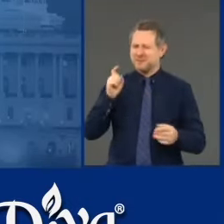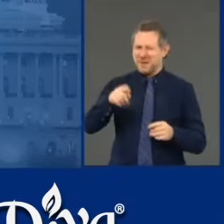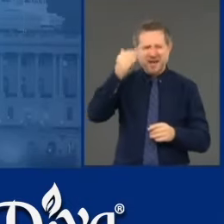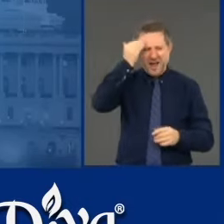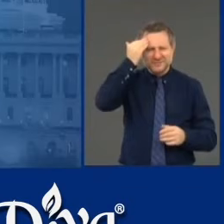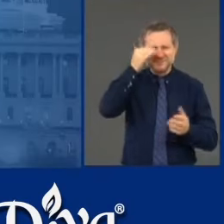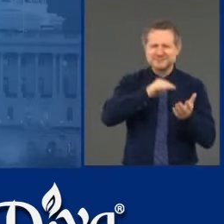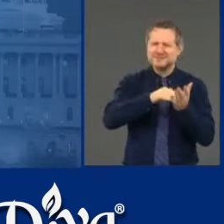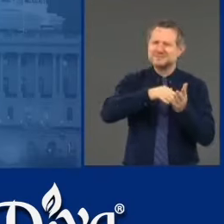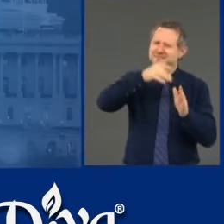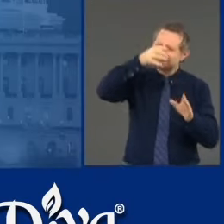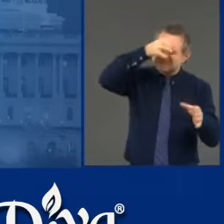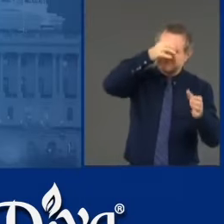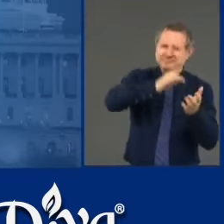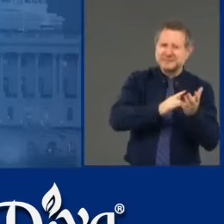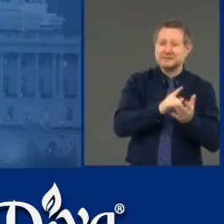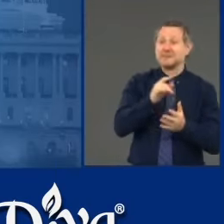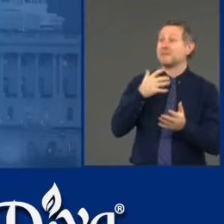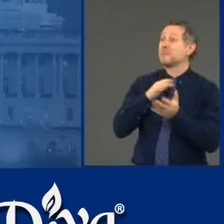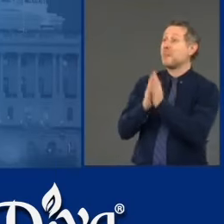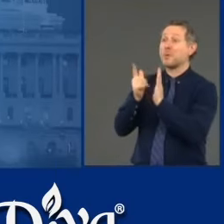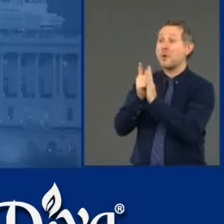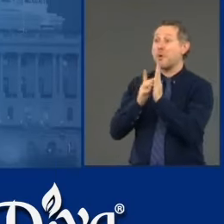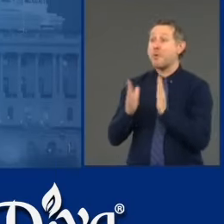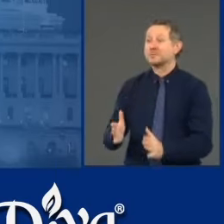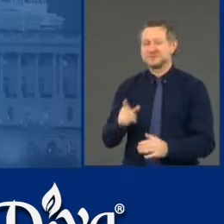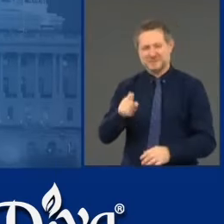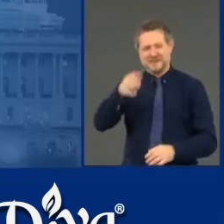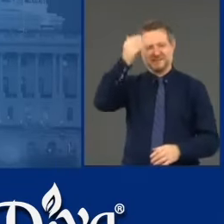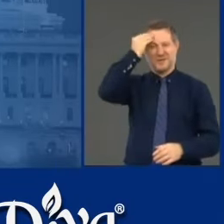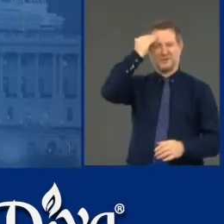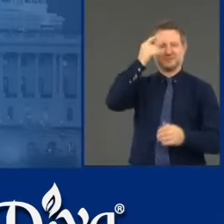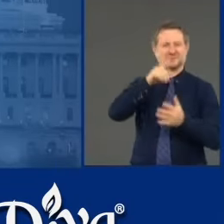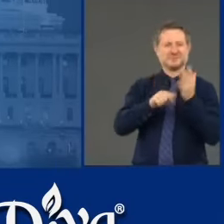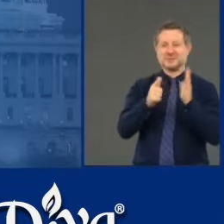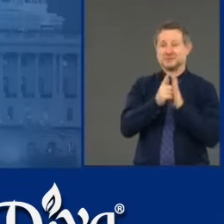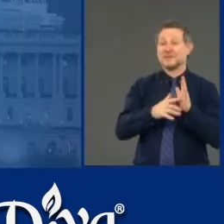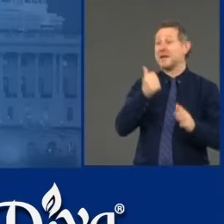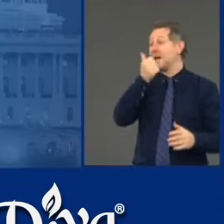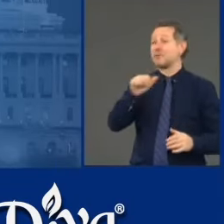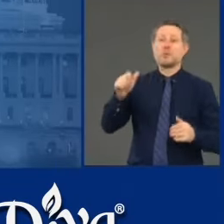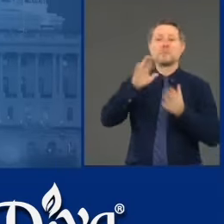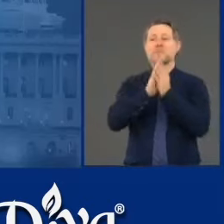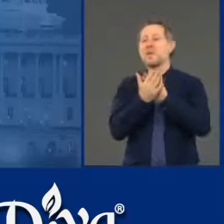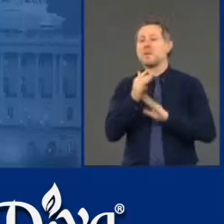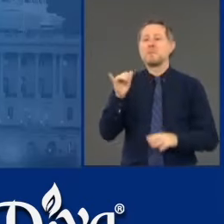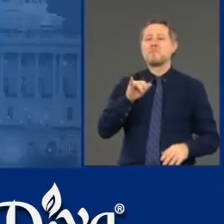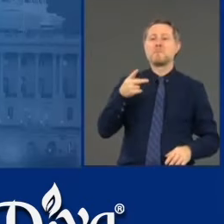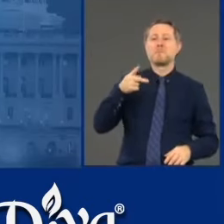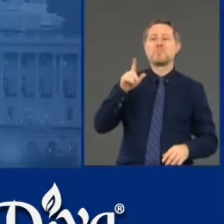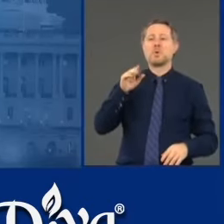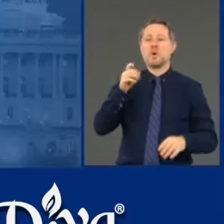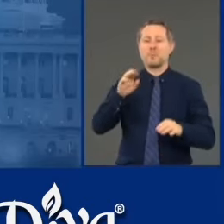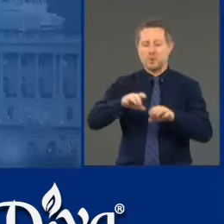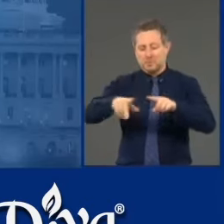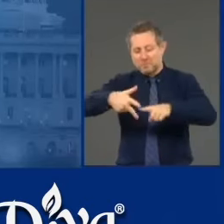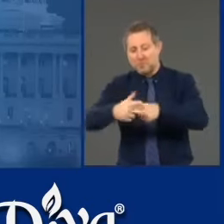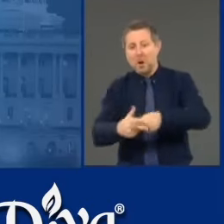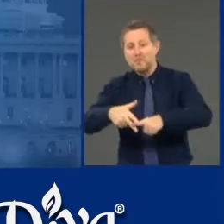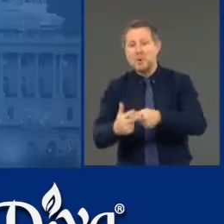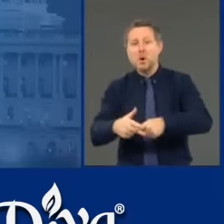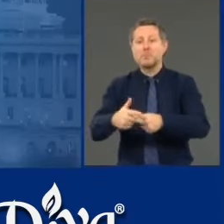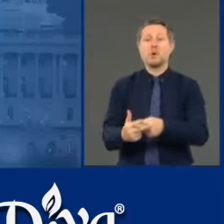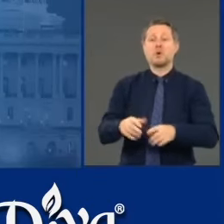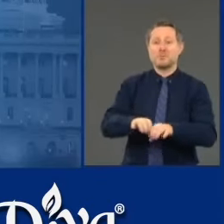No, you have to know what you're talking about. Can anyone be a plumber? No, you have to know what you're talking about. Can anyone run government? Oh, yeah, anybody can run